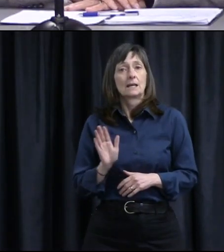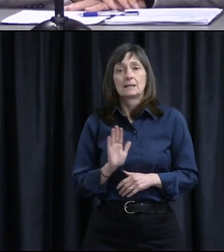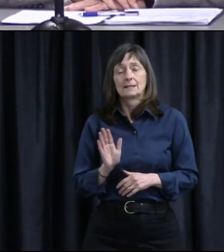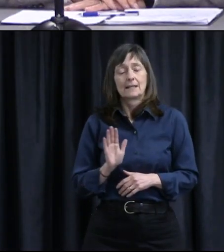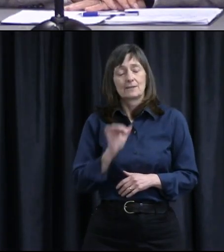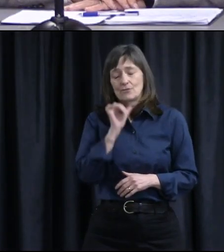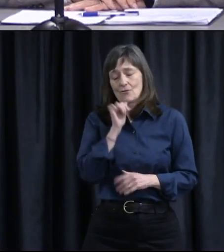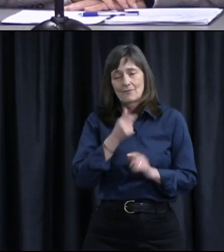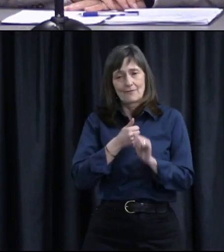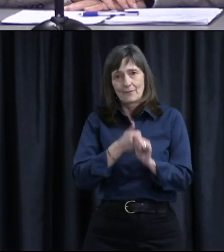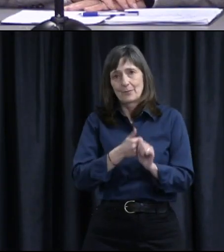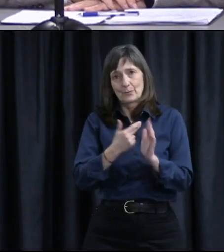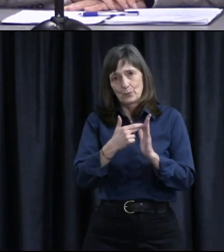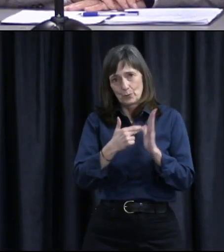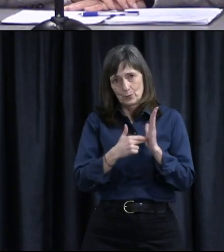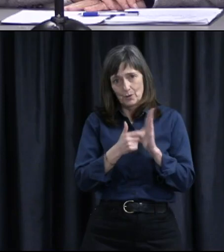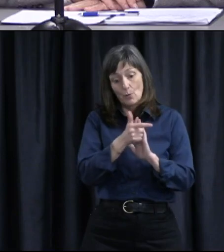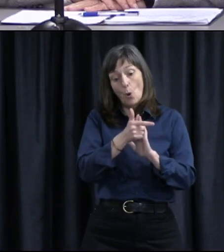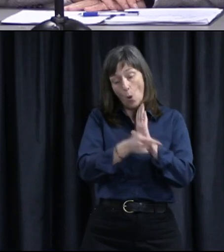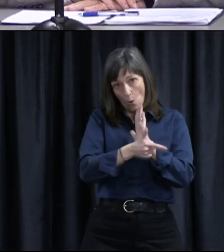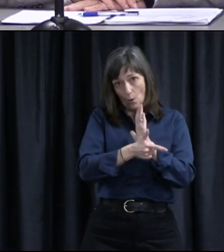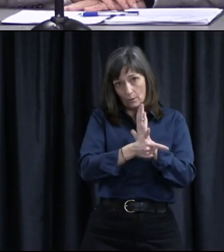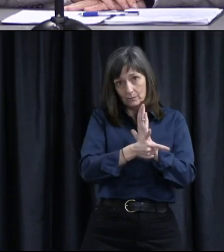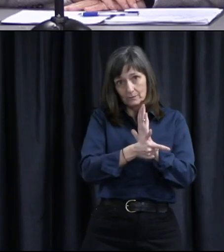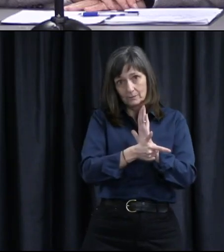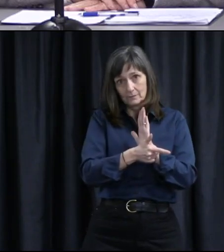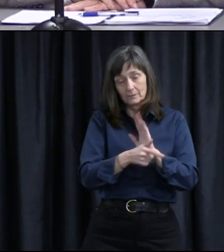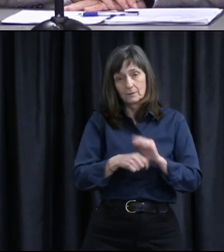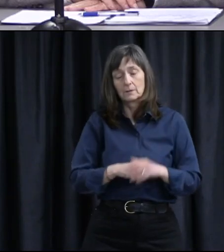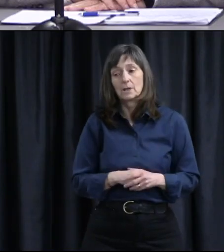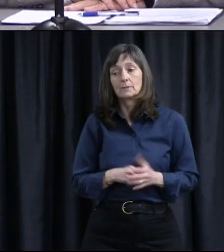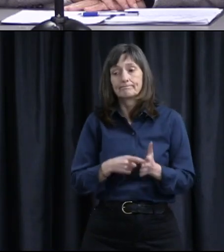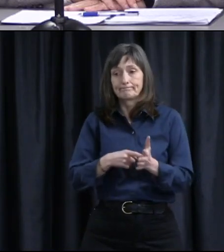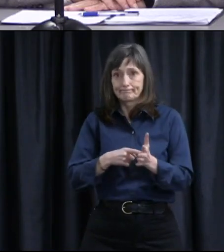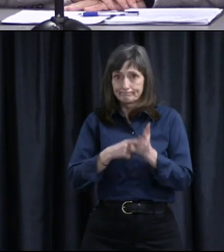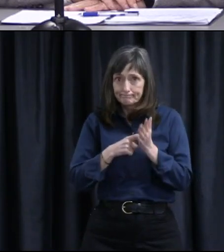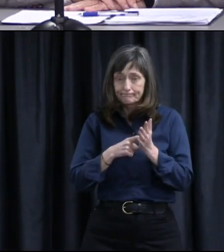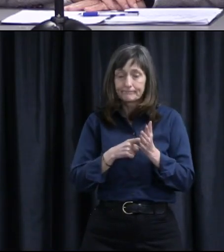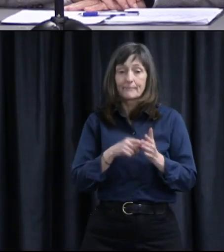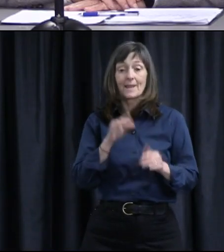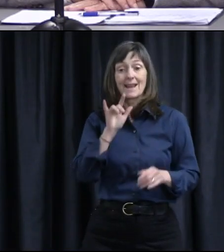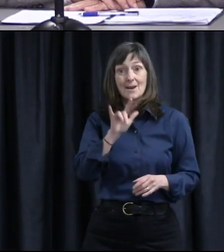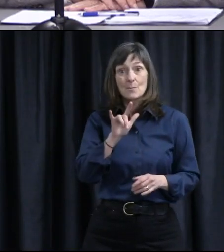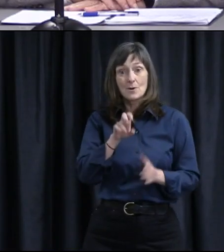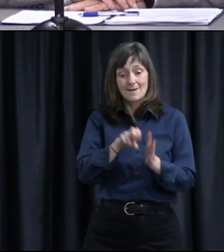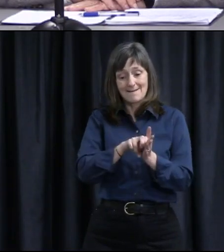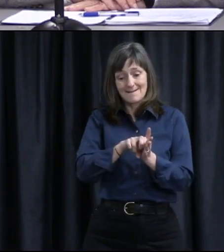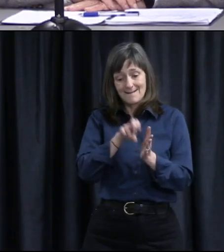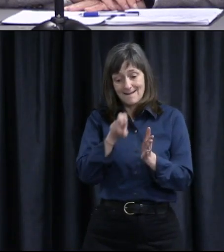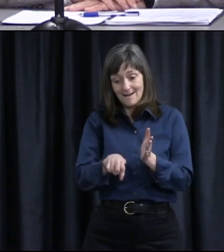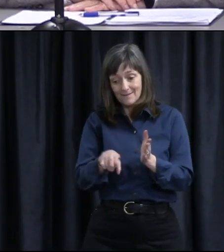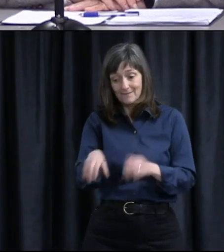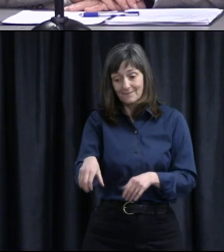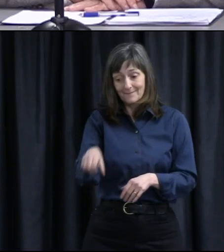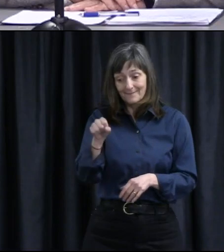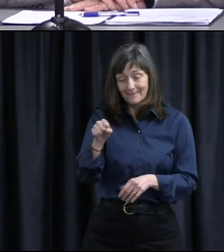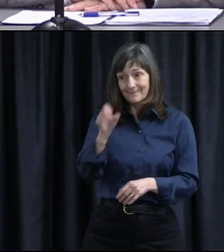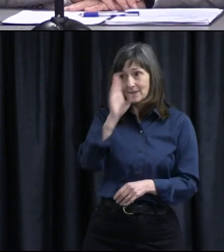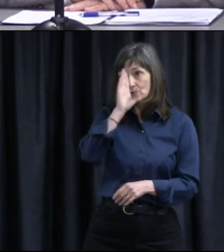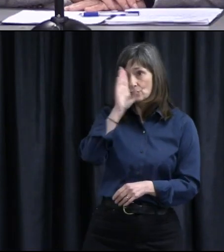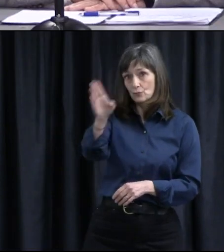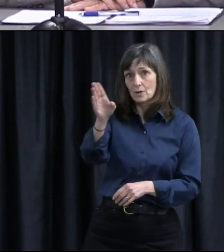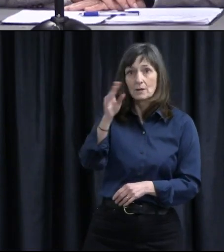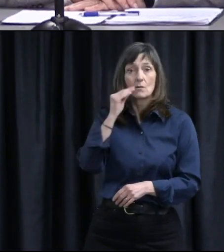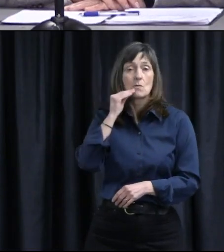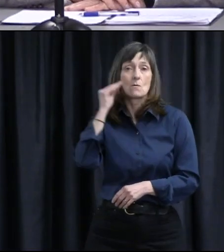in compliance with the law at this point, and that you are required to leave the airport or the ferry terminal and go